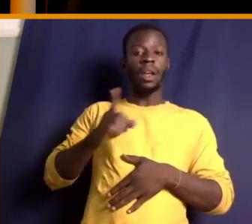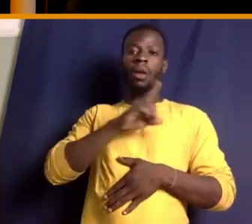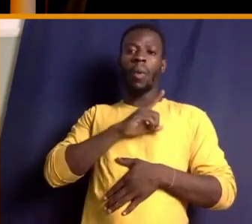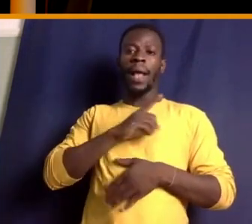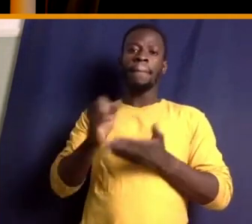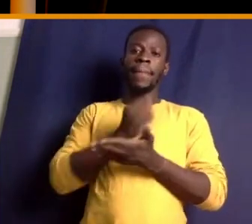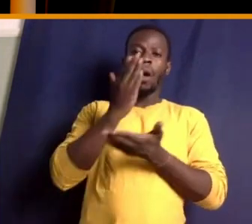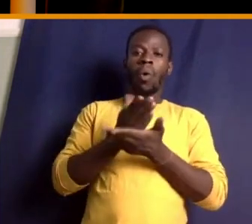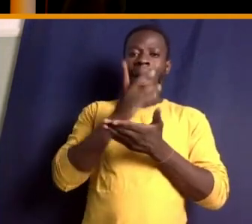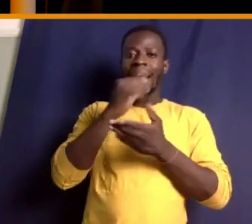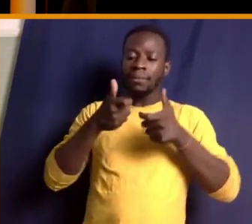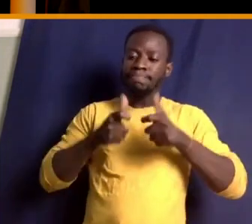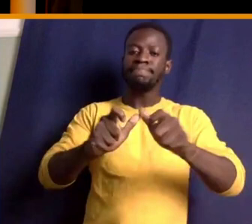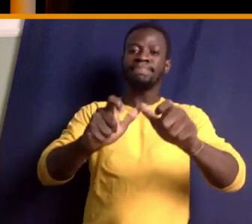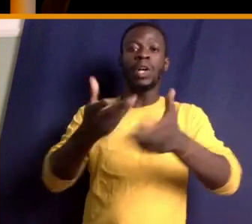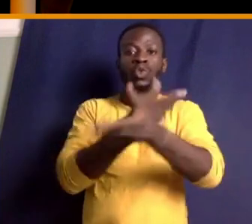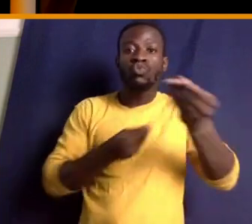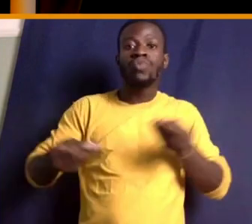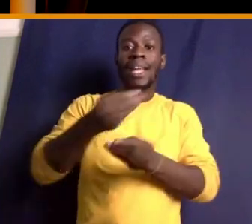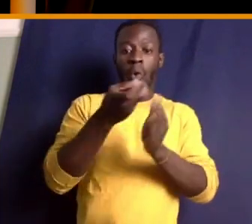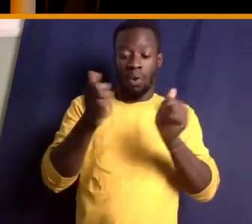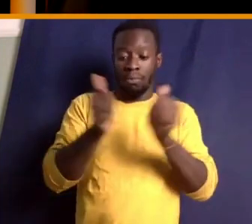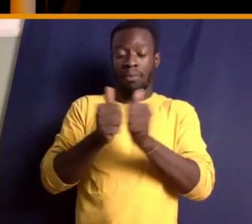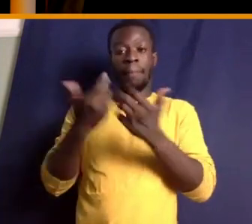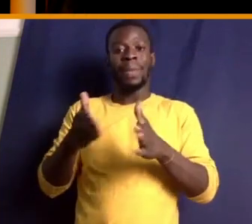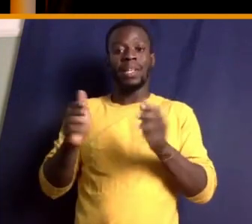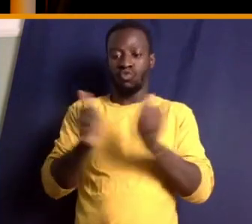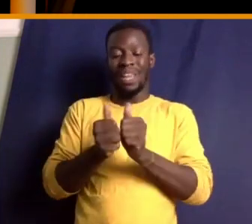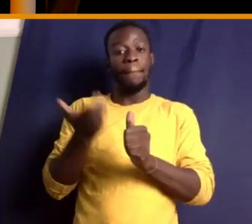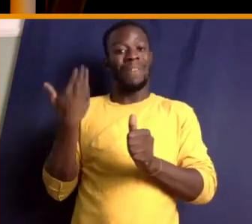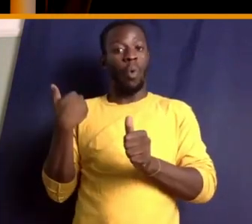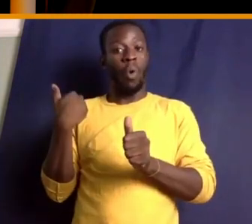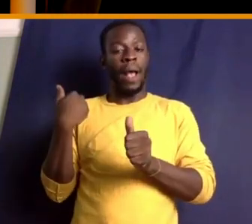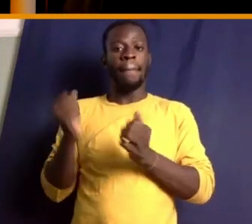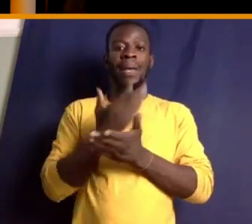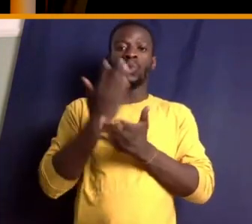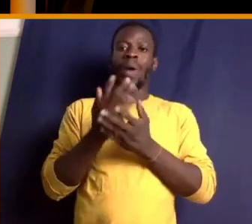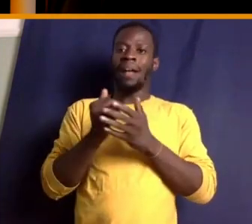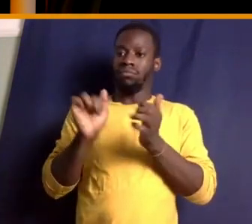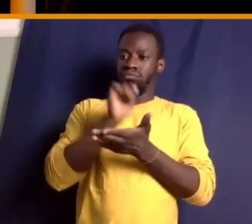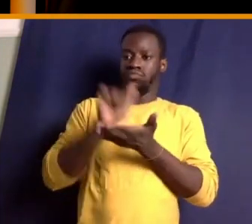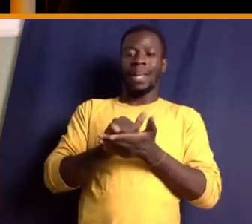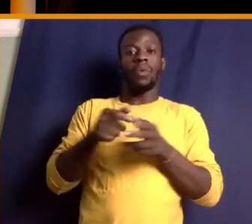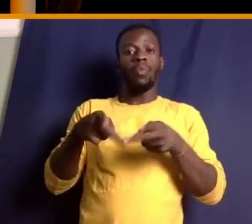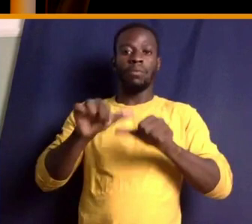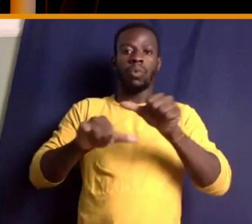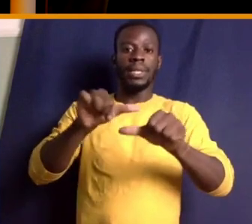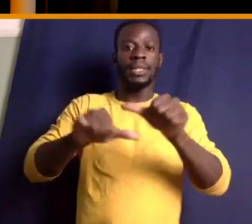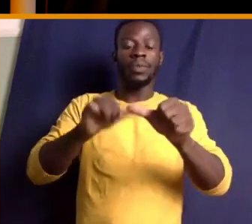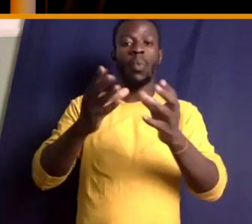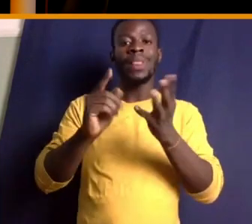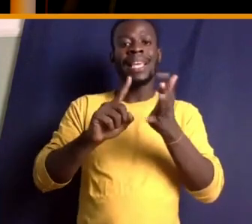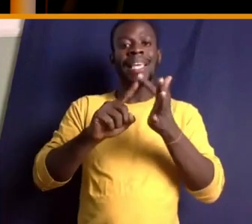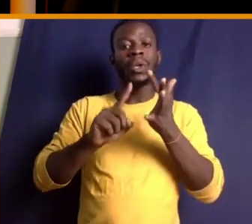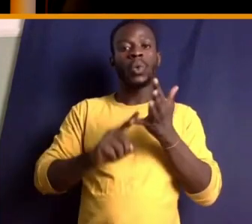trade links. And perhaps this continuation of the status quo is an implicit recognition of the fact that the EU trading bloc was able to negotiate